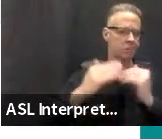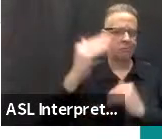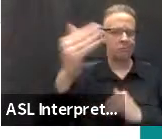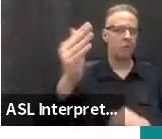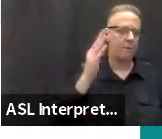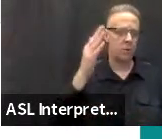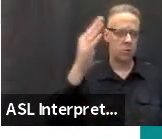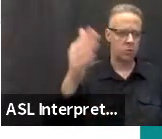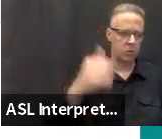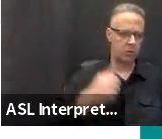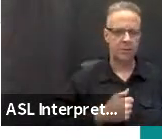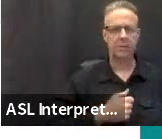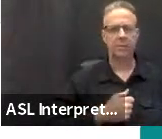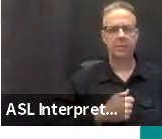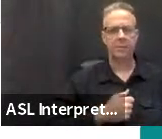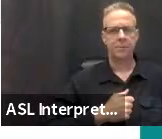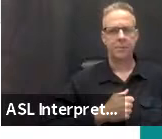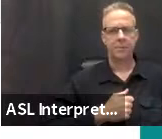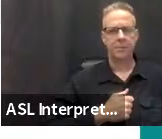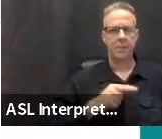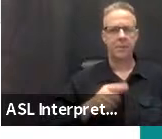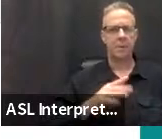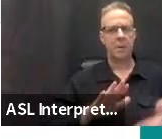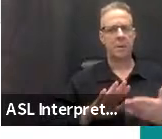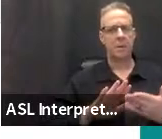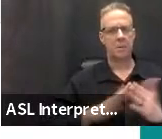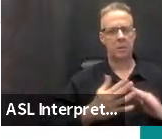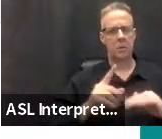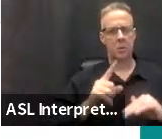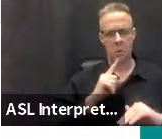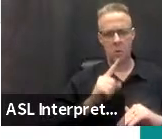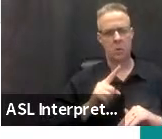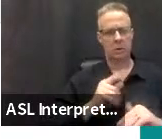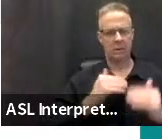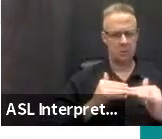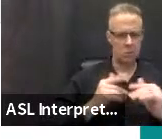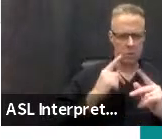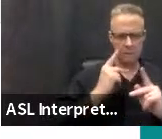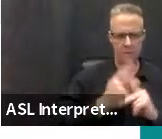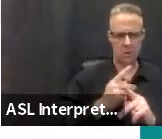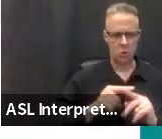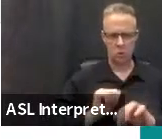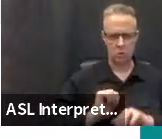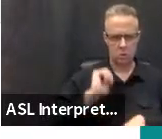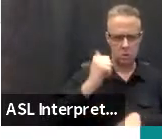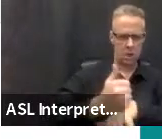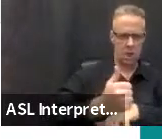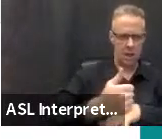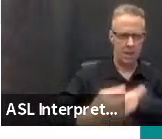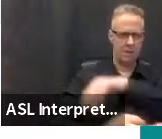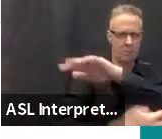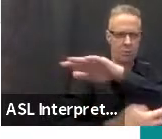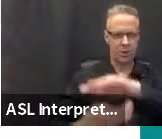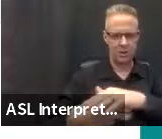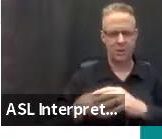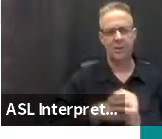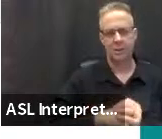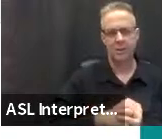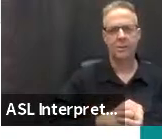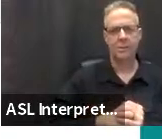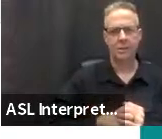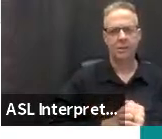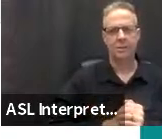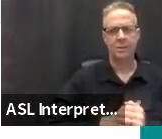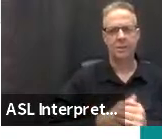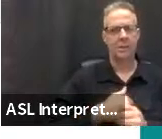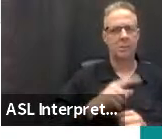so it becomes a very constrained place where we're trying to land this bridge. And I'm sure